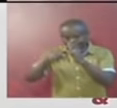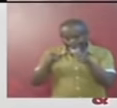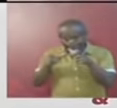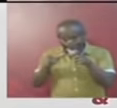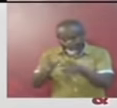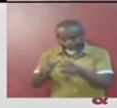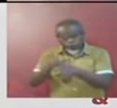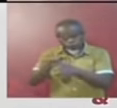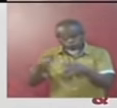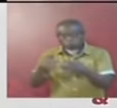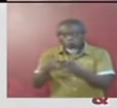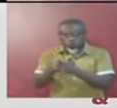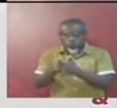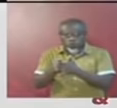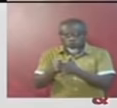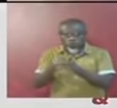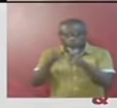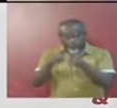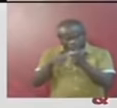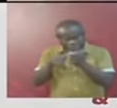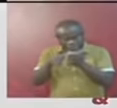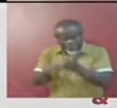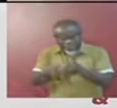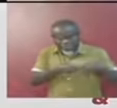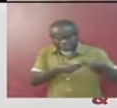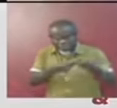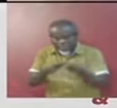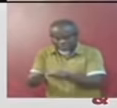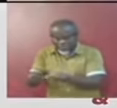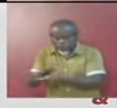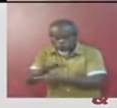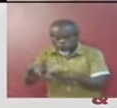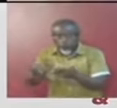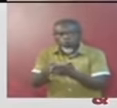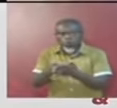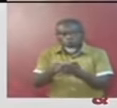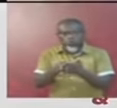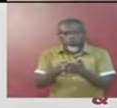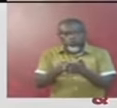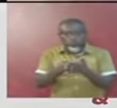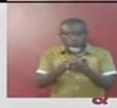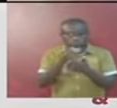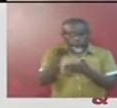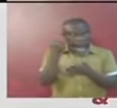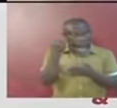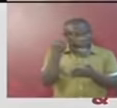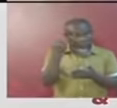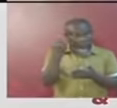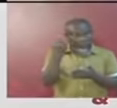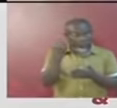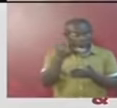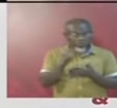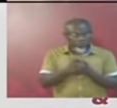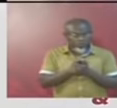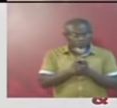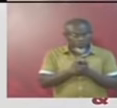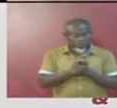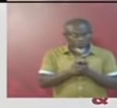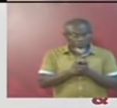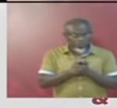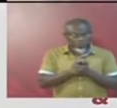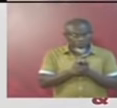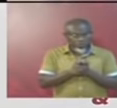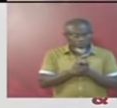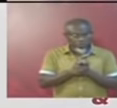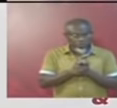that and the CMOHs, that a quarantine order is given to everyone in the household. Of course, in terms of children, there's a